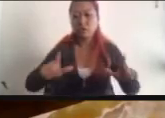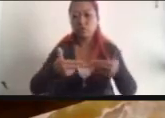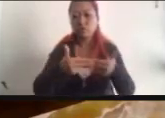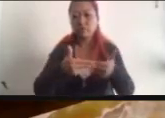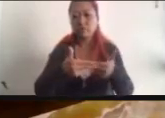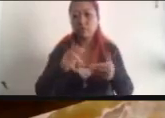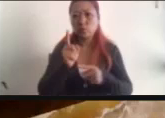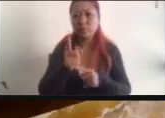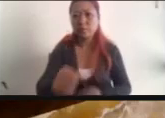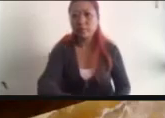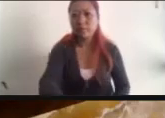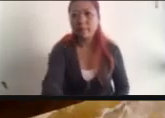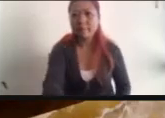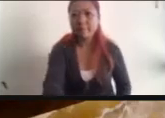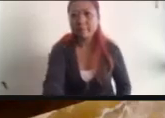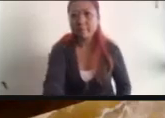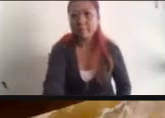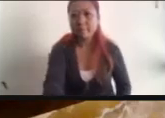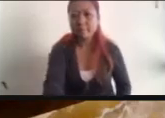me one moment.